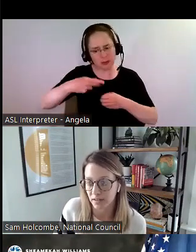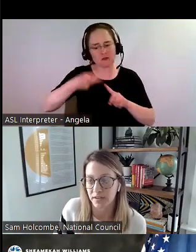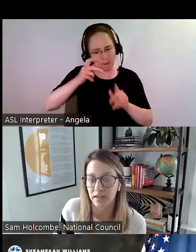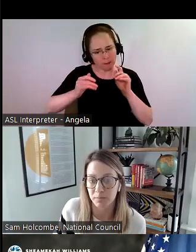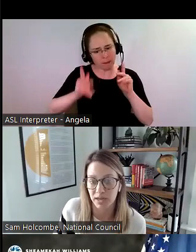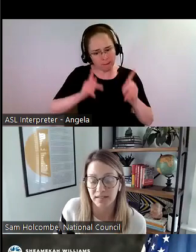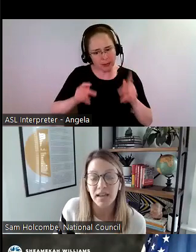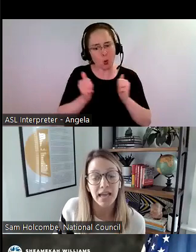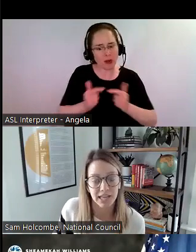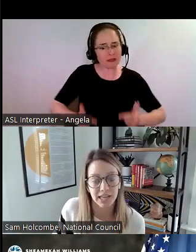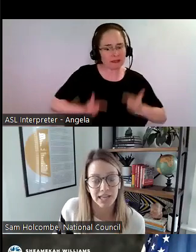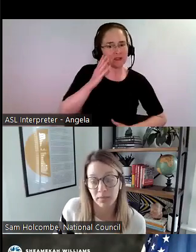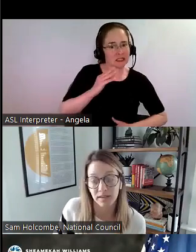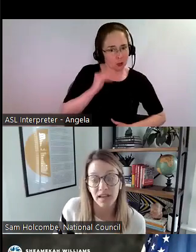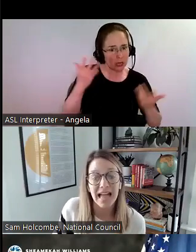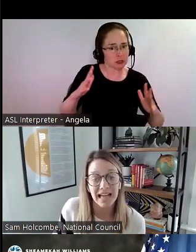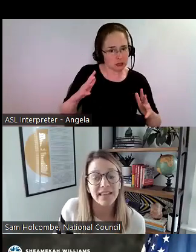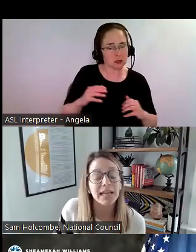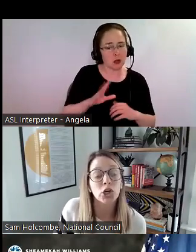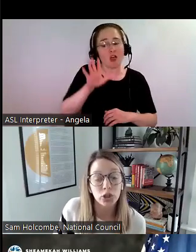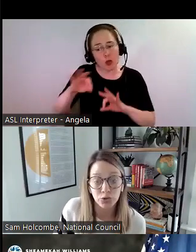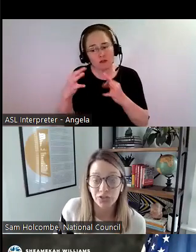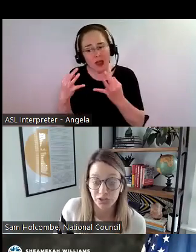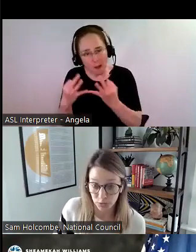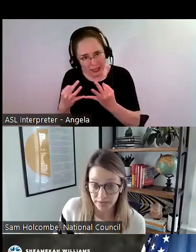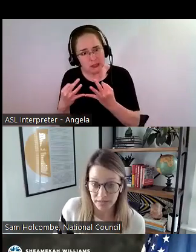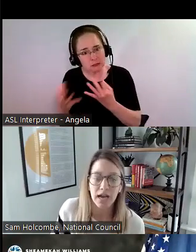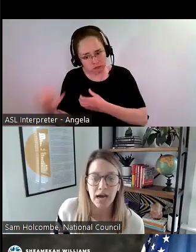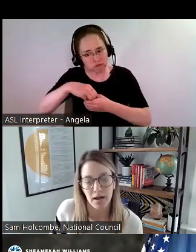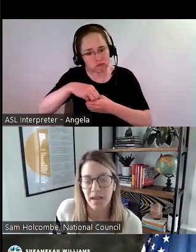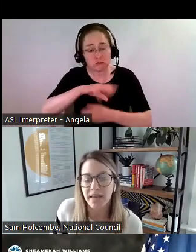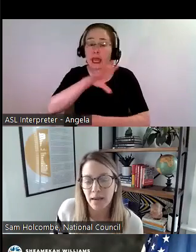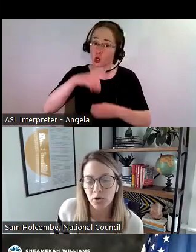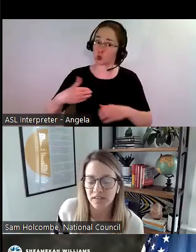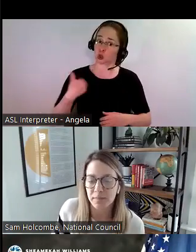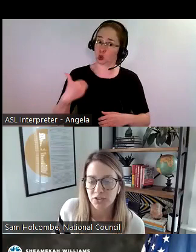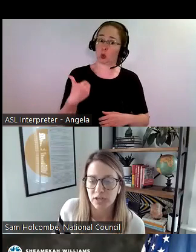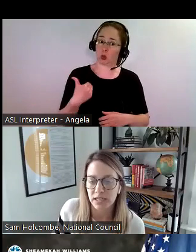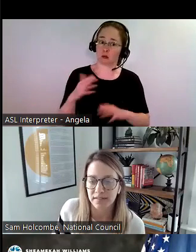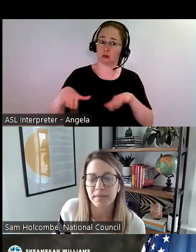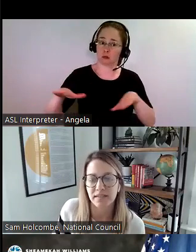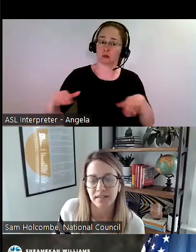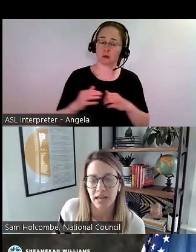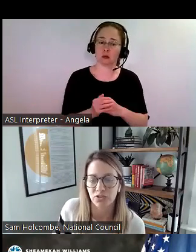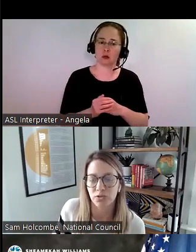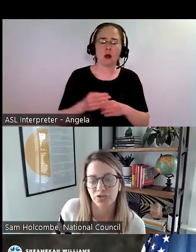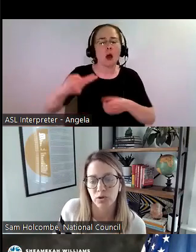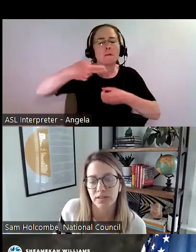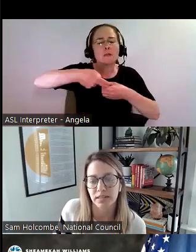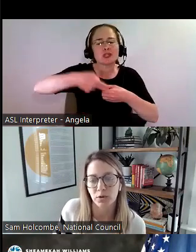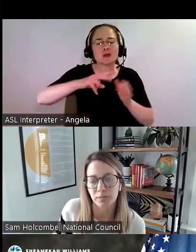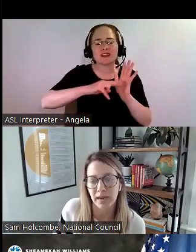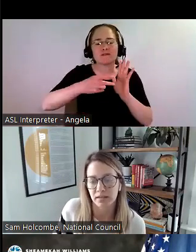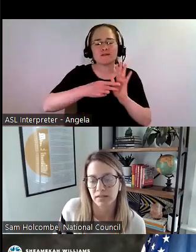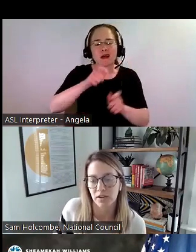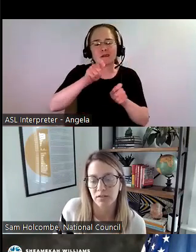individuals with lived and living experience and their families. That includes youth. And that participation needs to be designed to